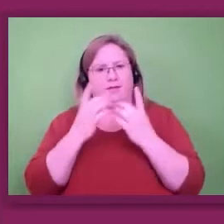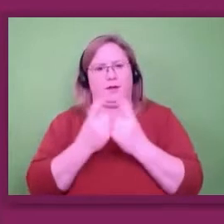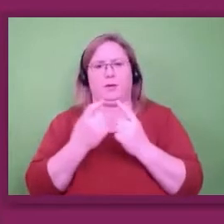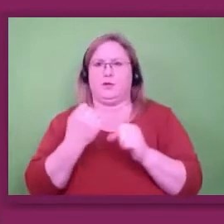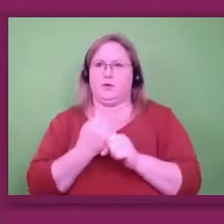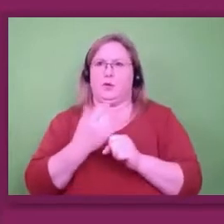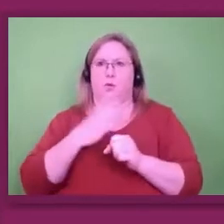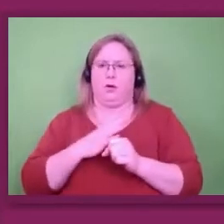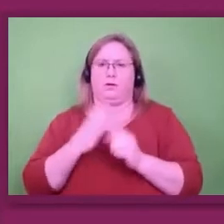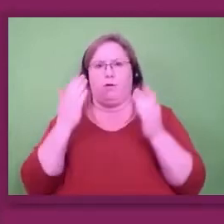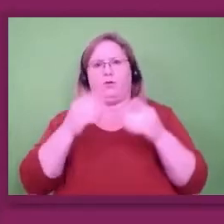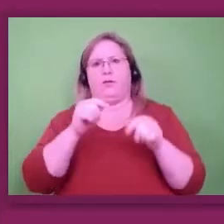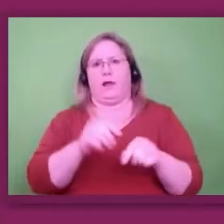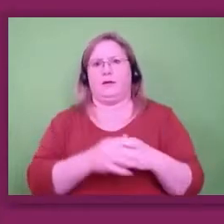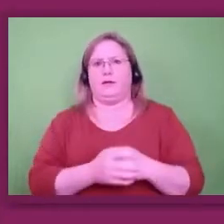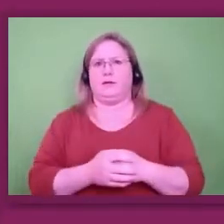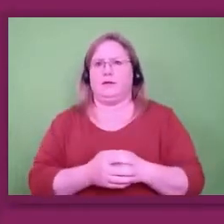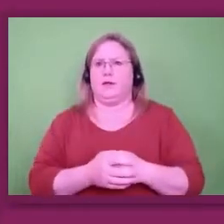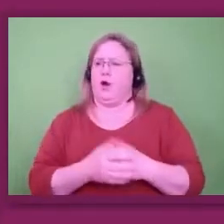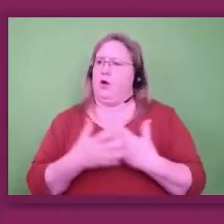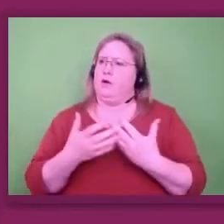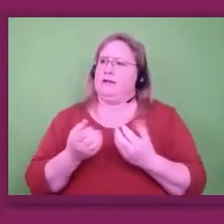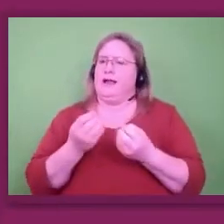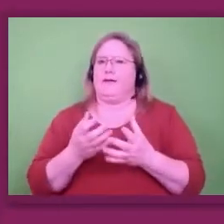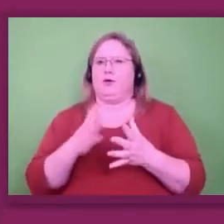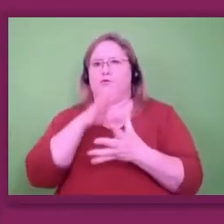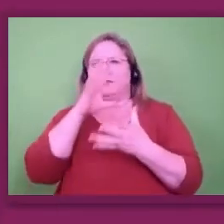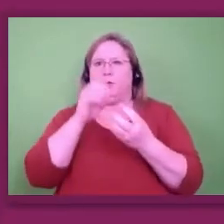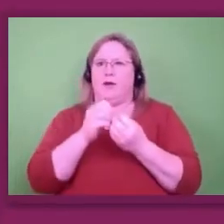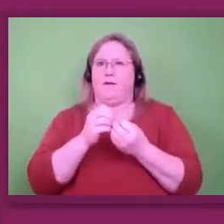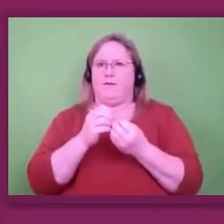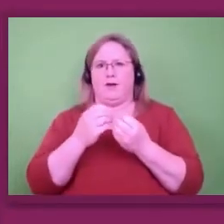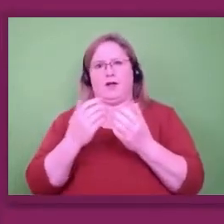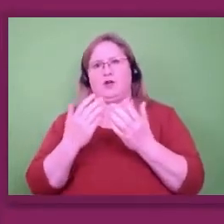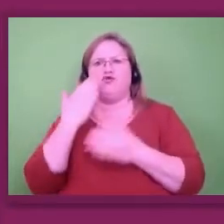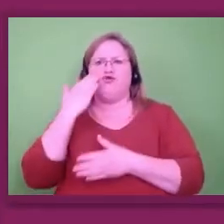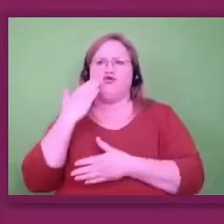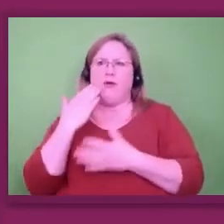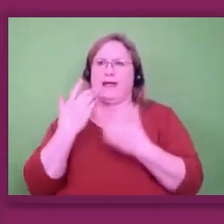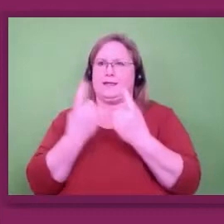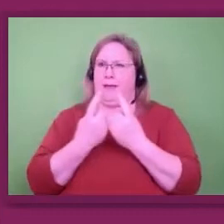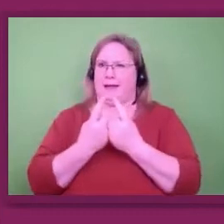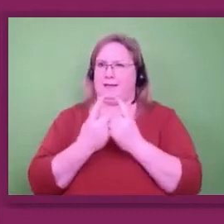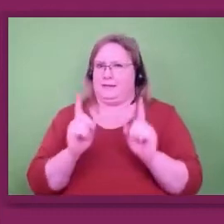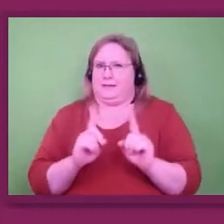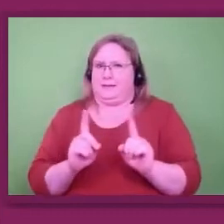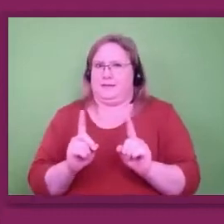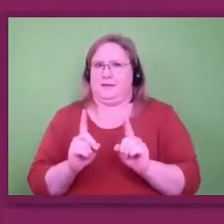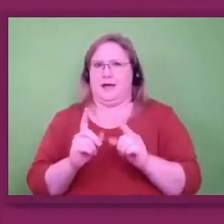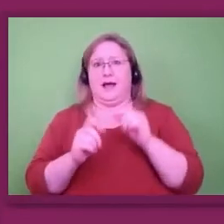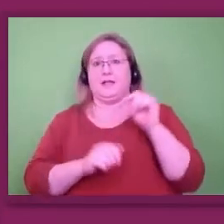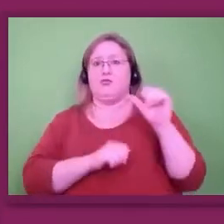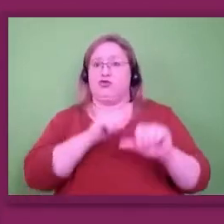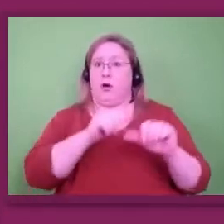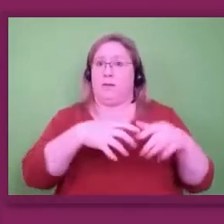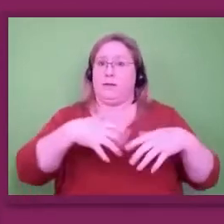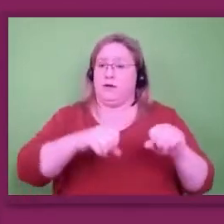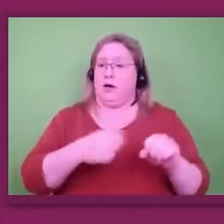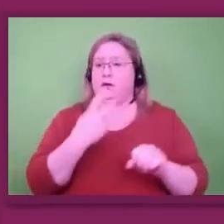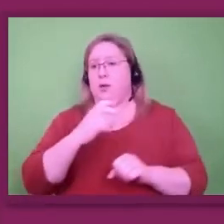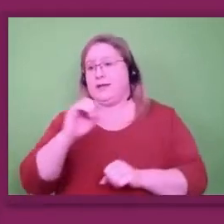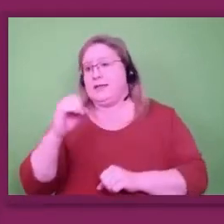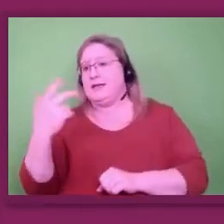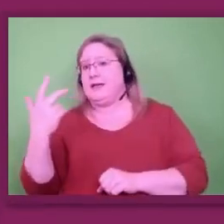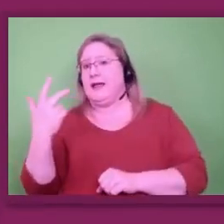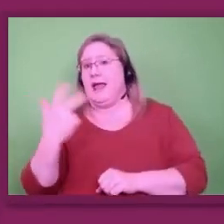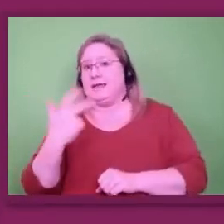Race Matters is, it is basically a programme of work that was started by the Royal College of Midwives in 2018, and it's to